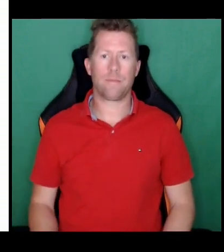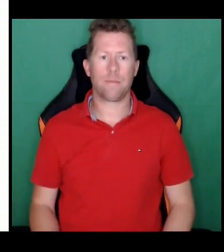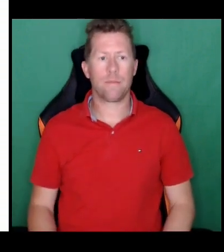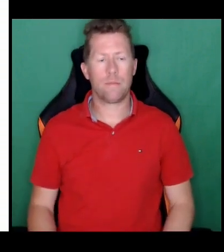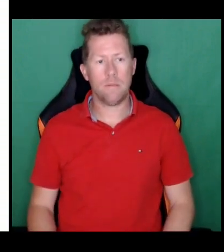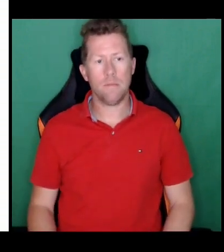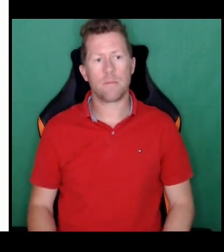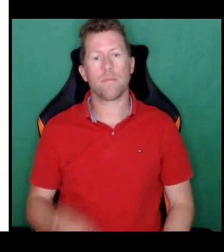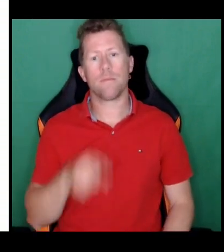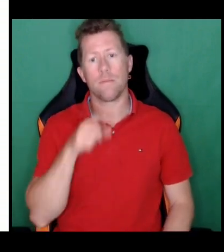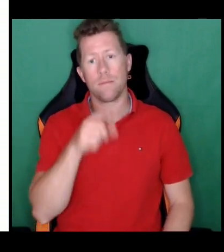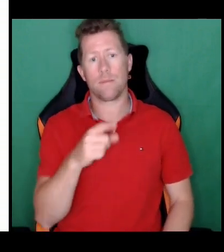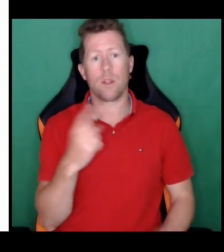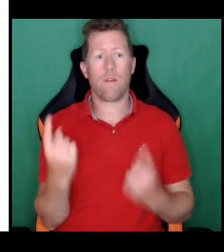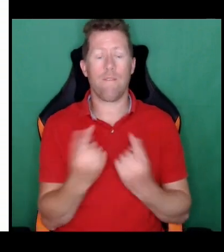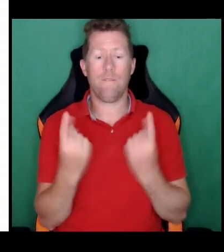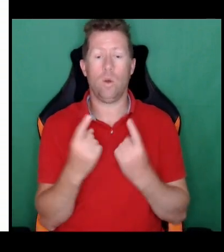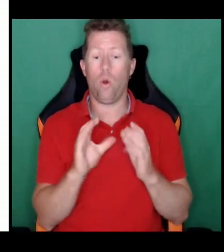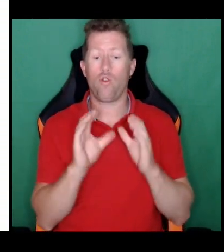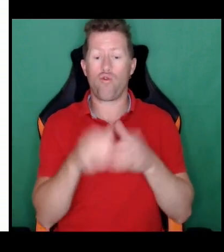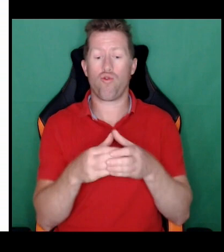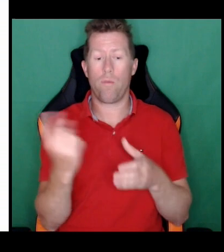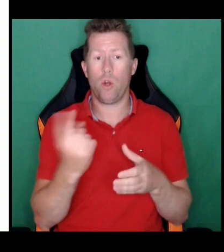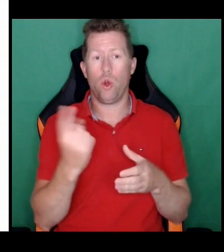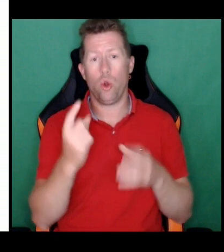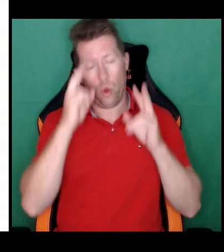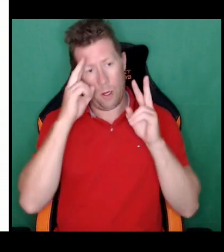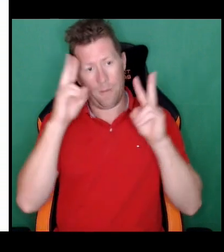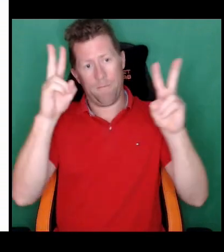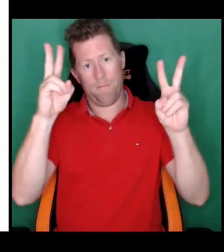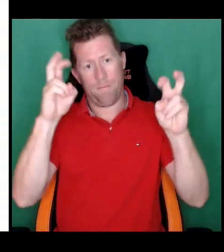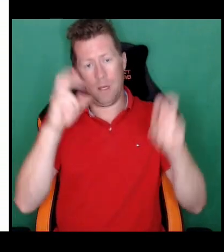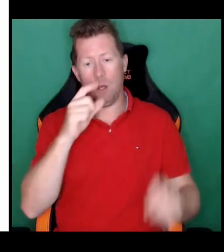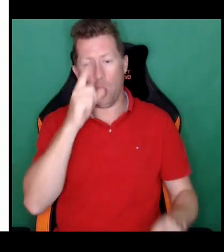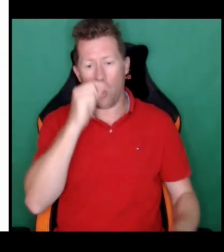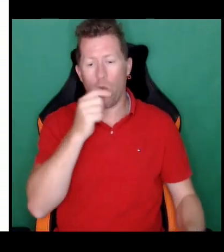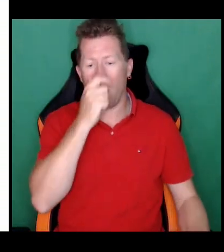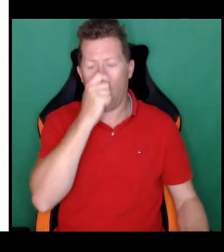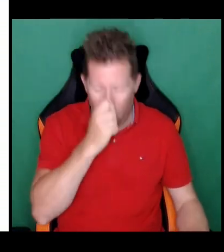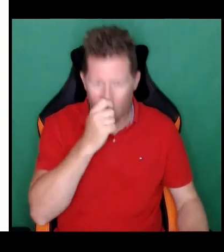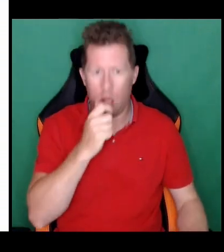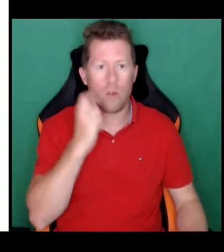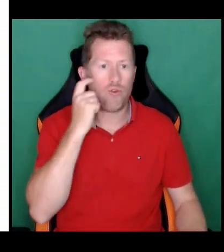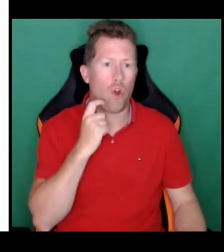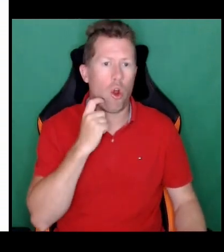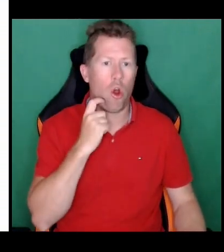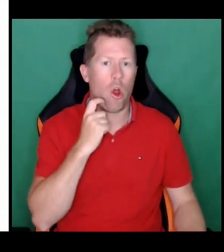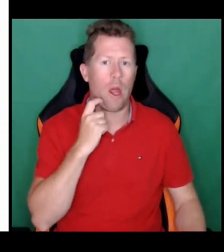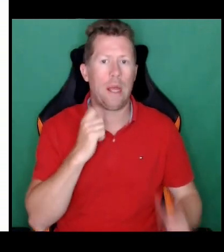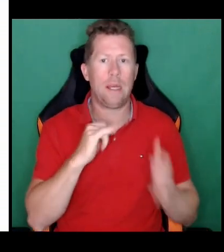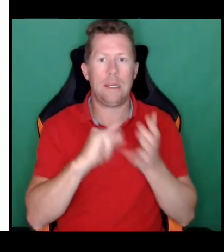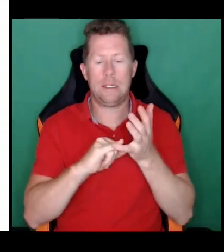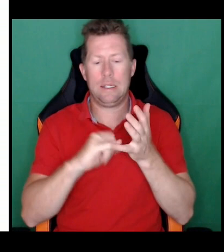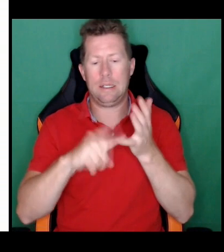So now moving on to the segment that we have called the susceptible group, or the vulnerable. And the reason we've used that label